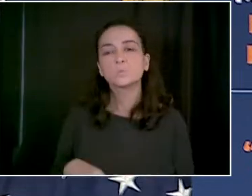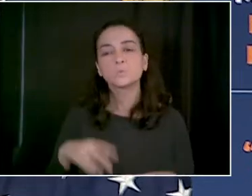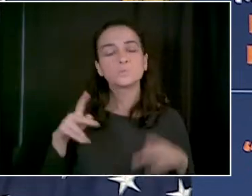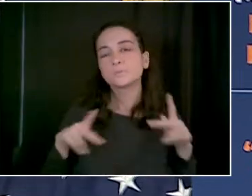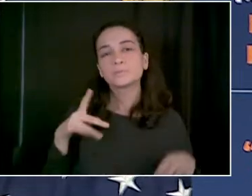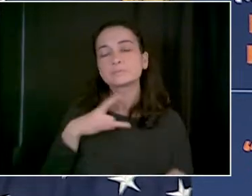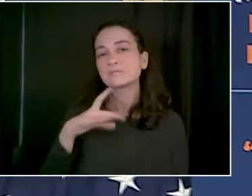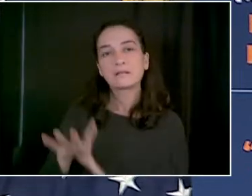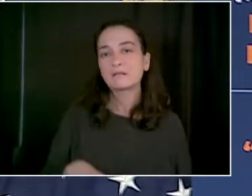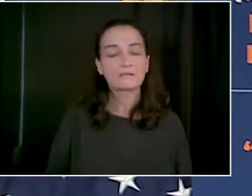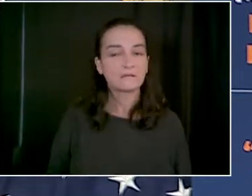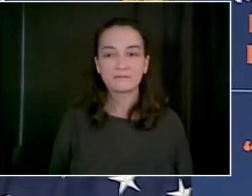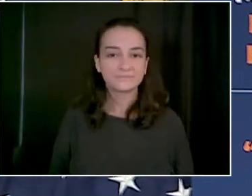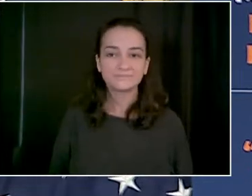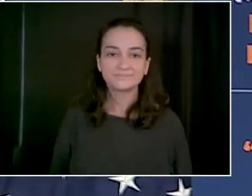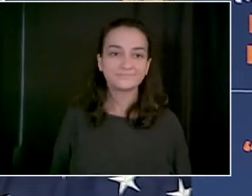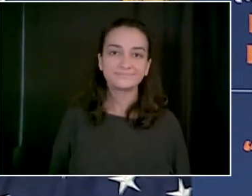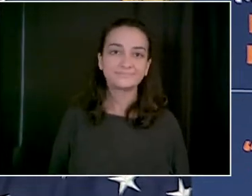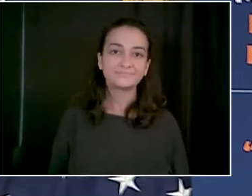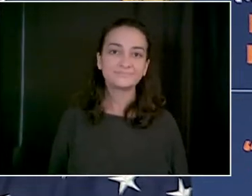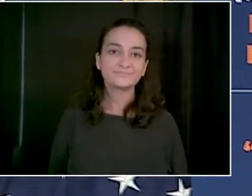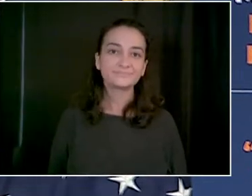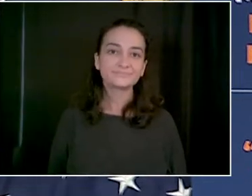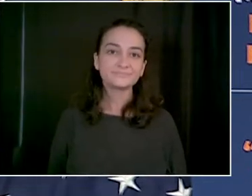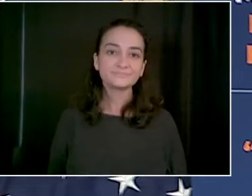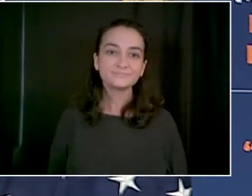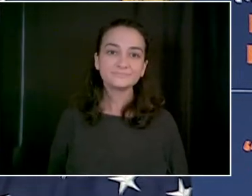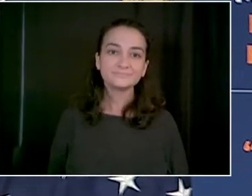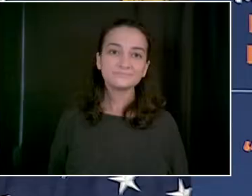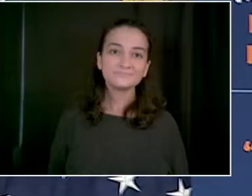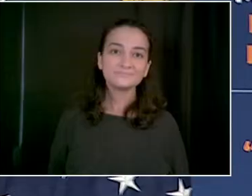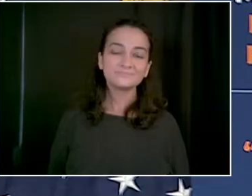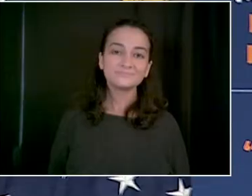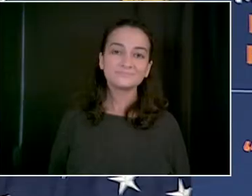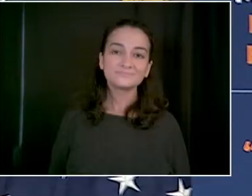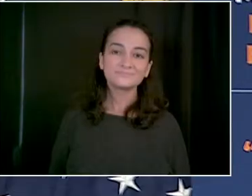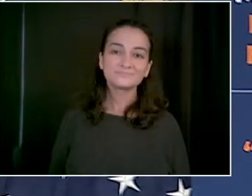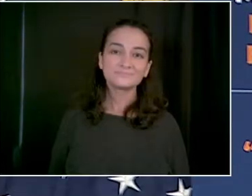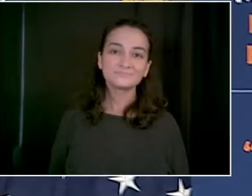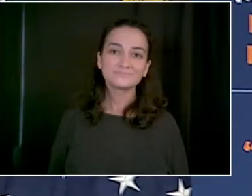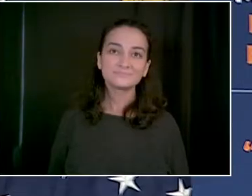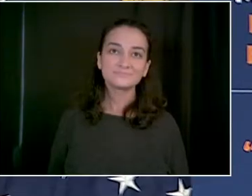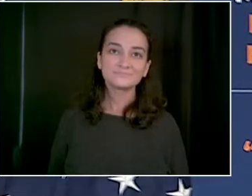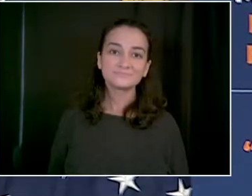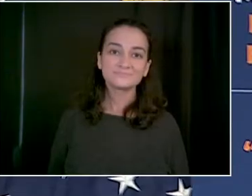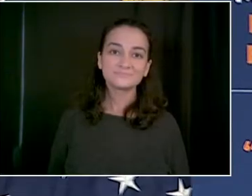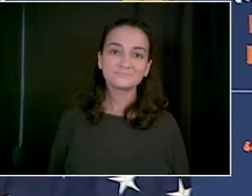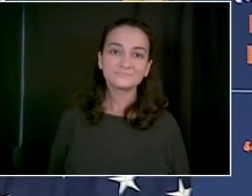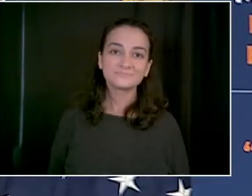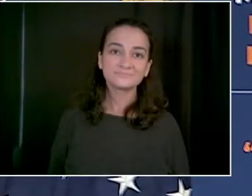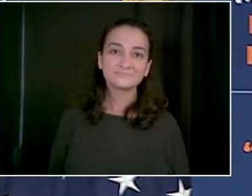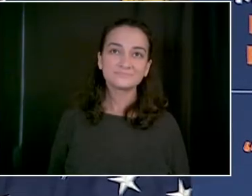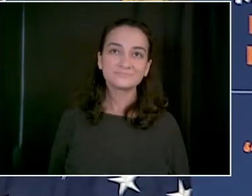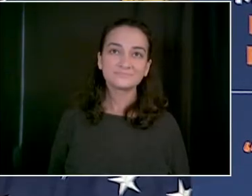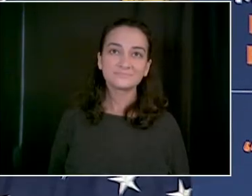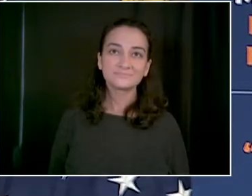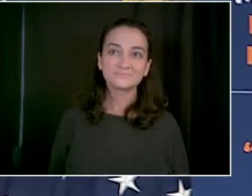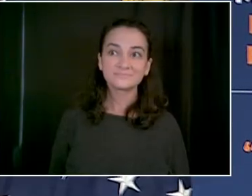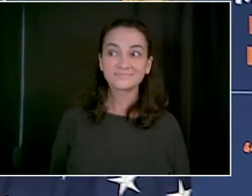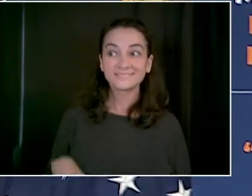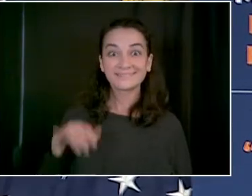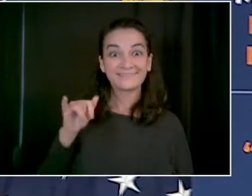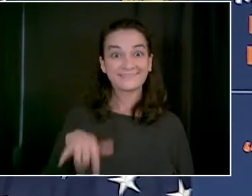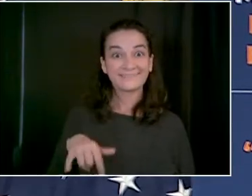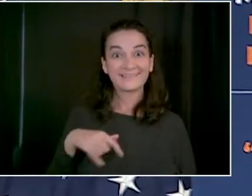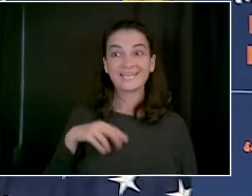streets, where they can't even walk down the streets. Then it hurts legitimate businesses. Someone's in front of your shop, you are paying taxes, you